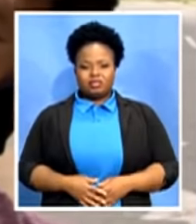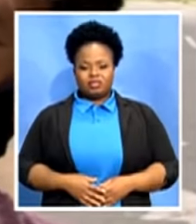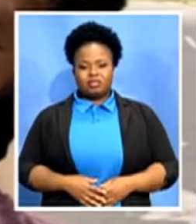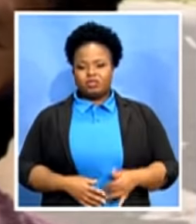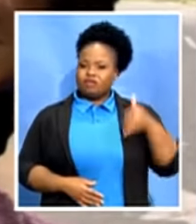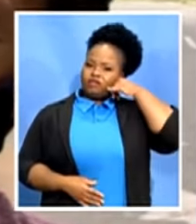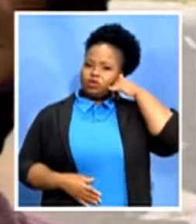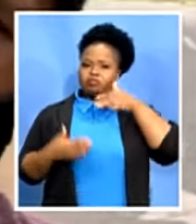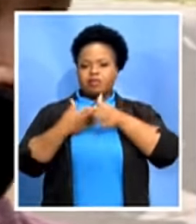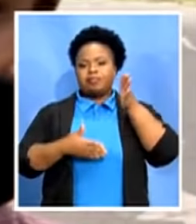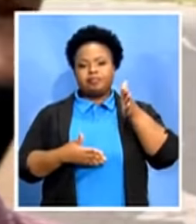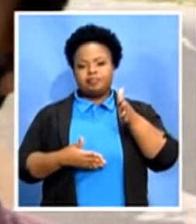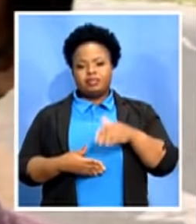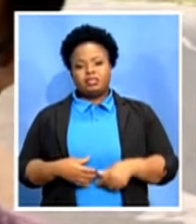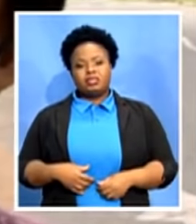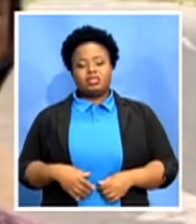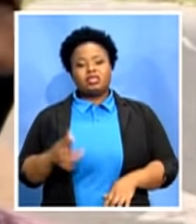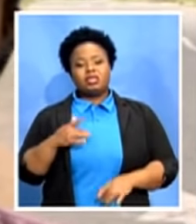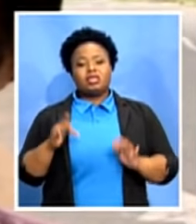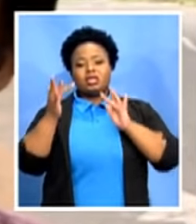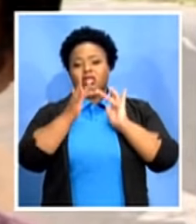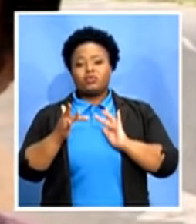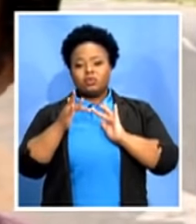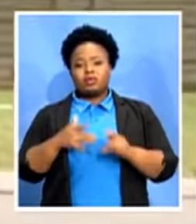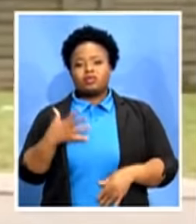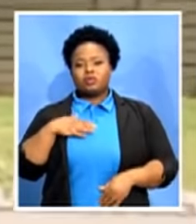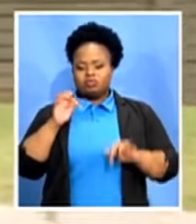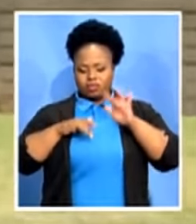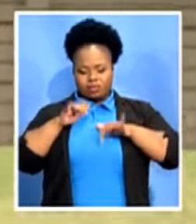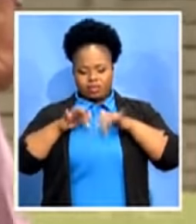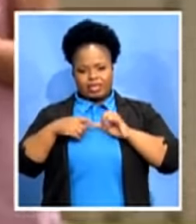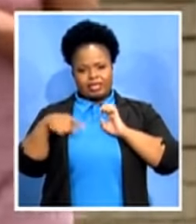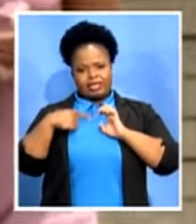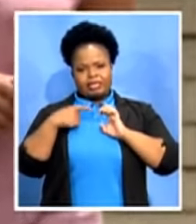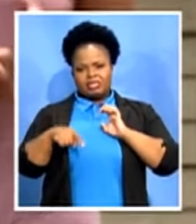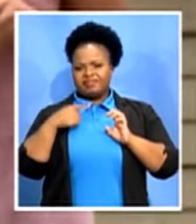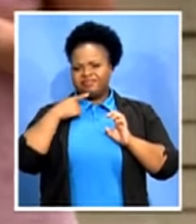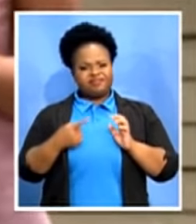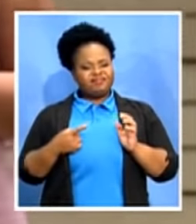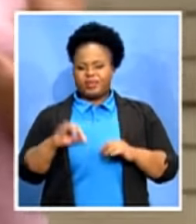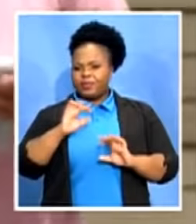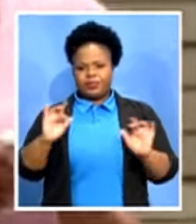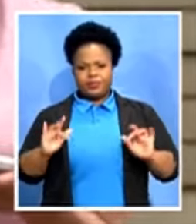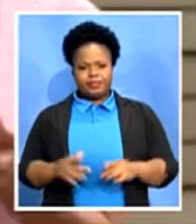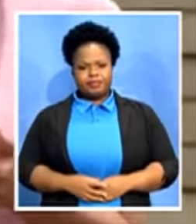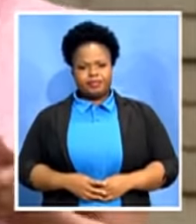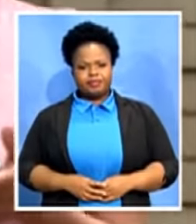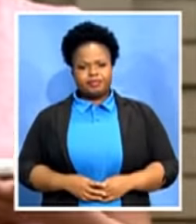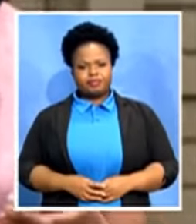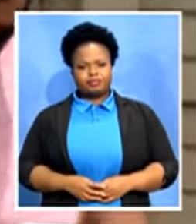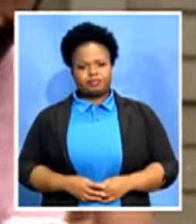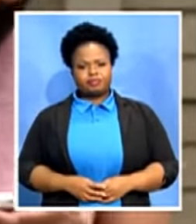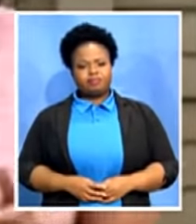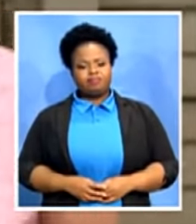you want to go into the internet, says strictly no network. Forced to leave her property for a